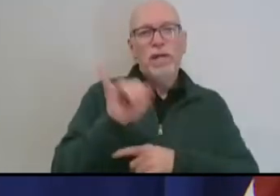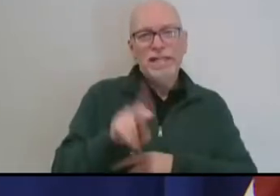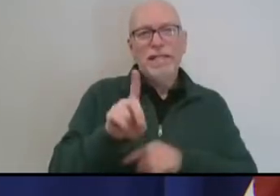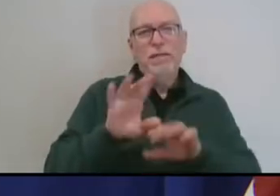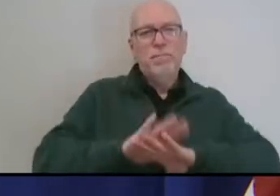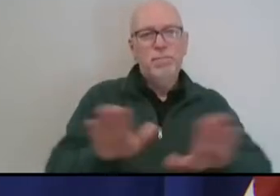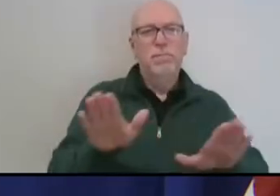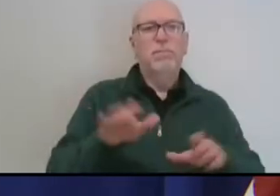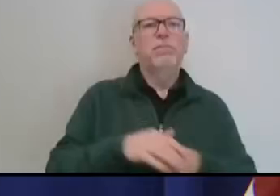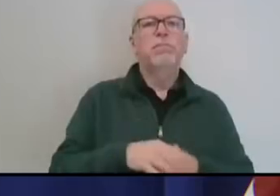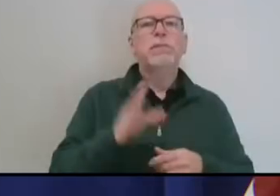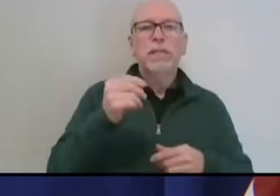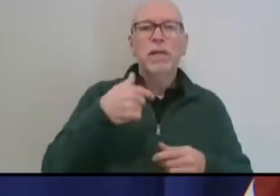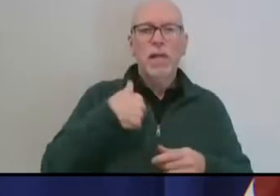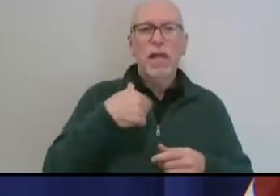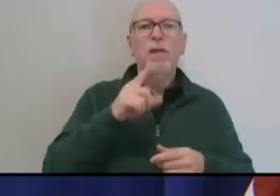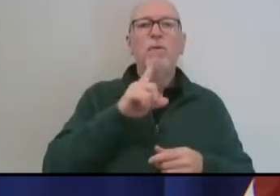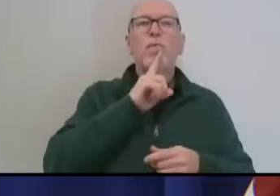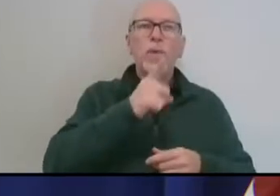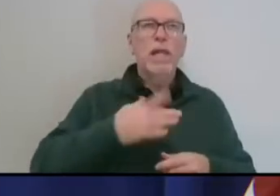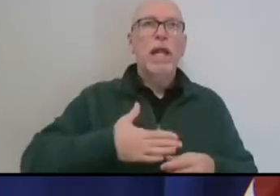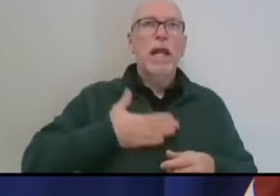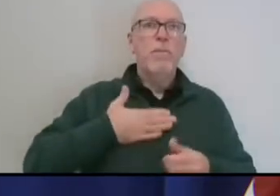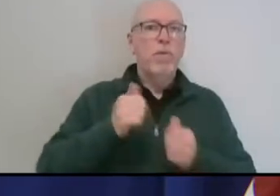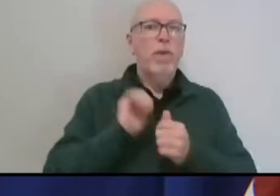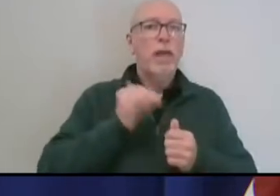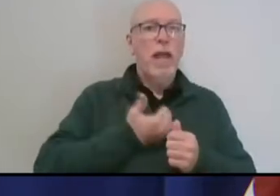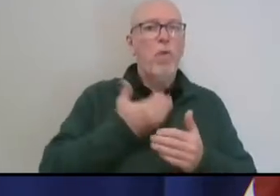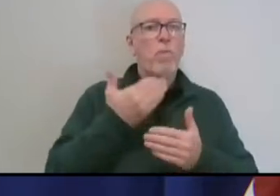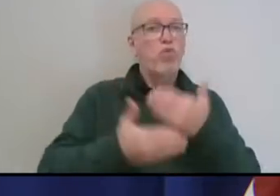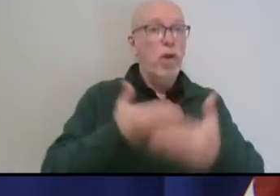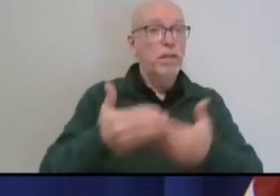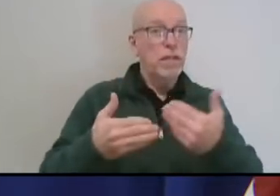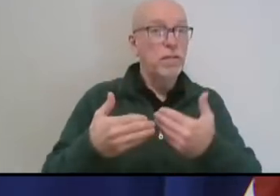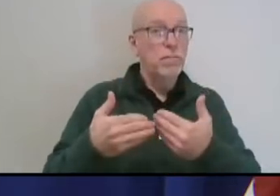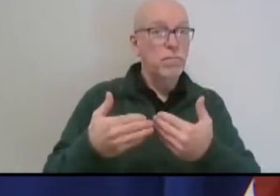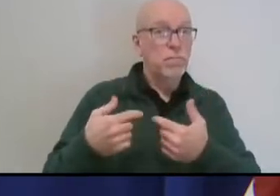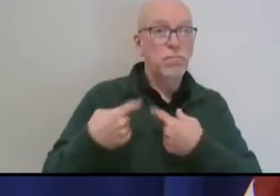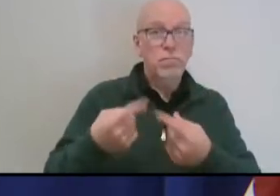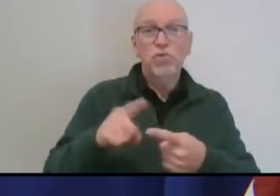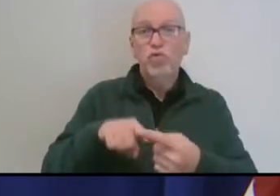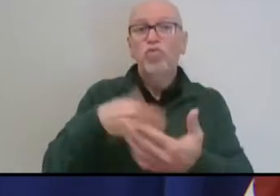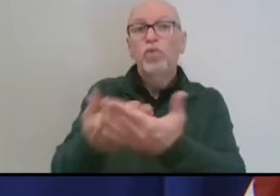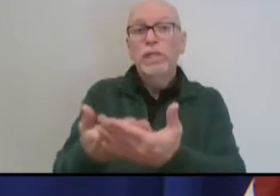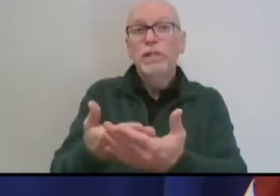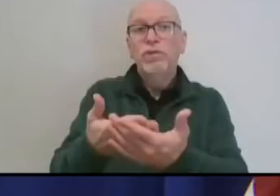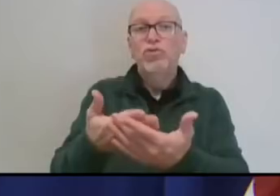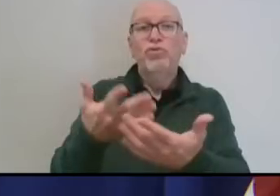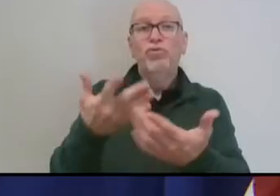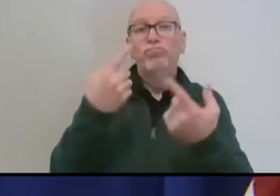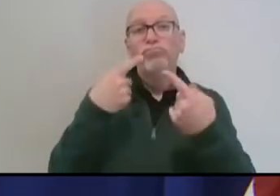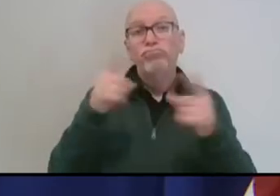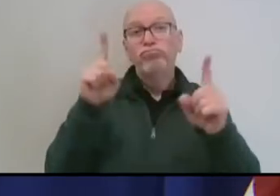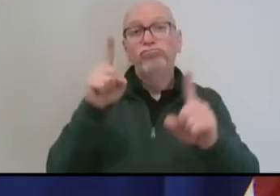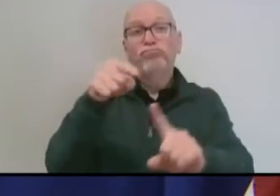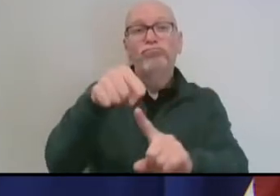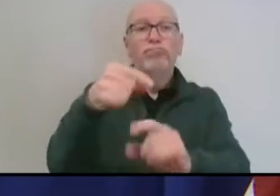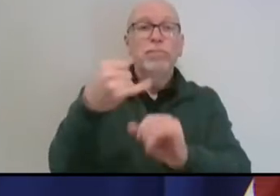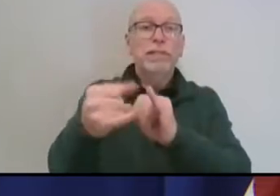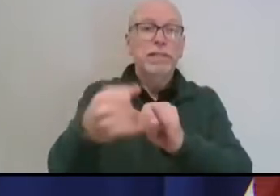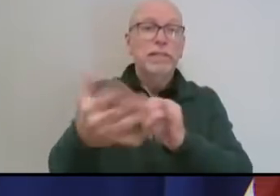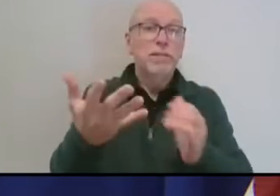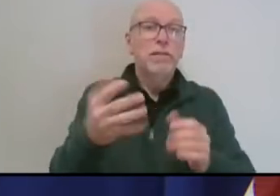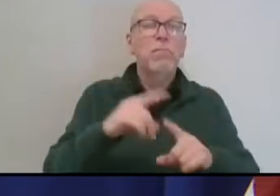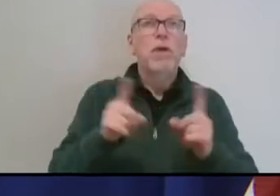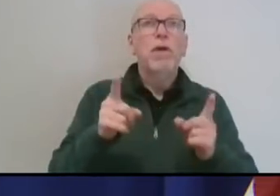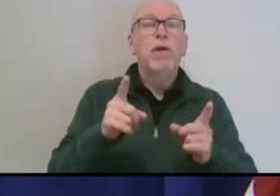this, and I'm really happy about the path that we're on to get to that light at the end of the tunnel. But